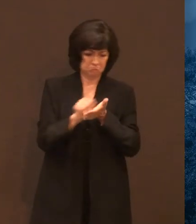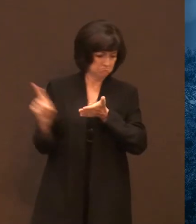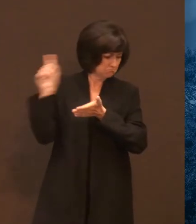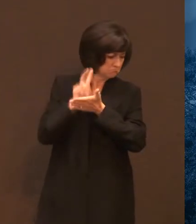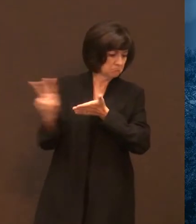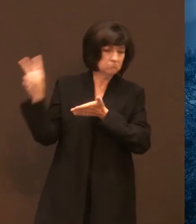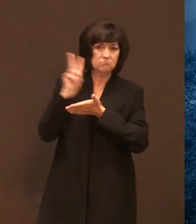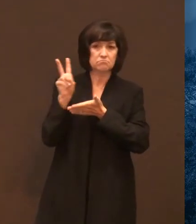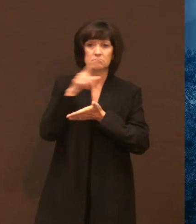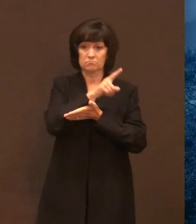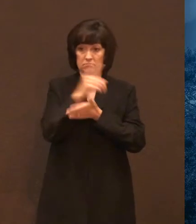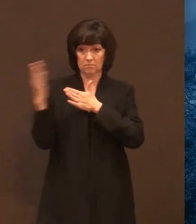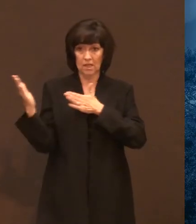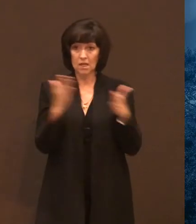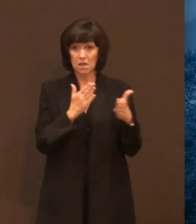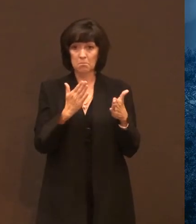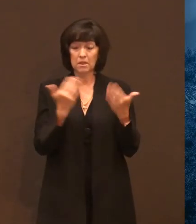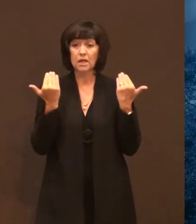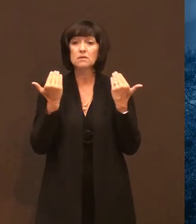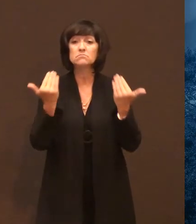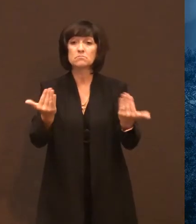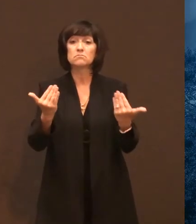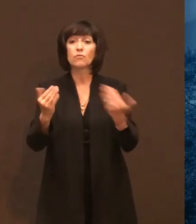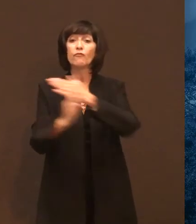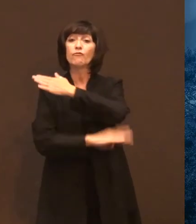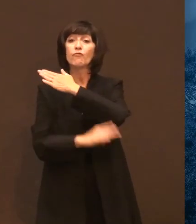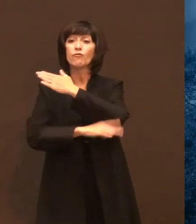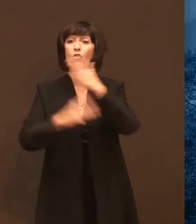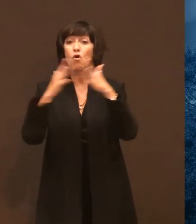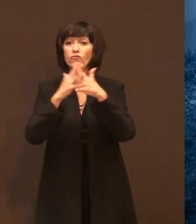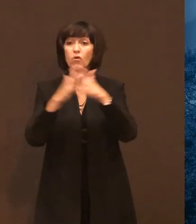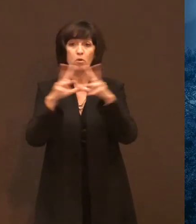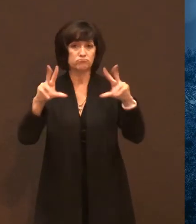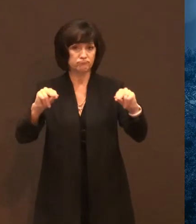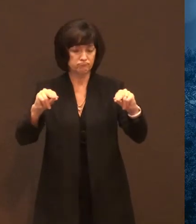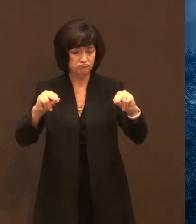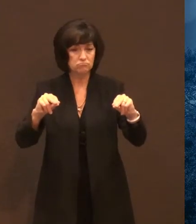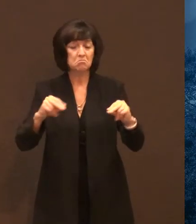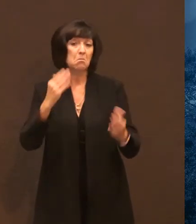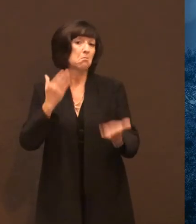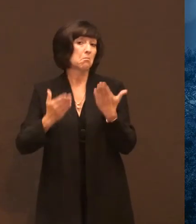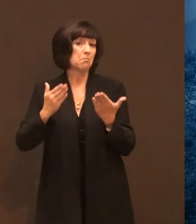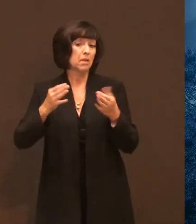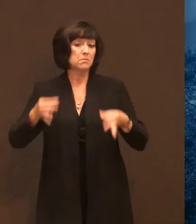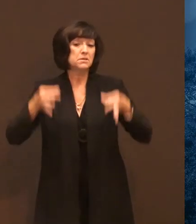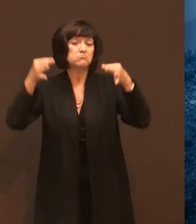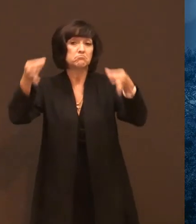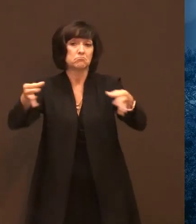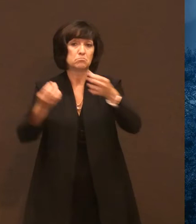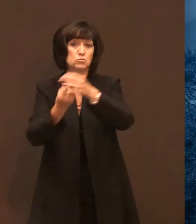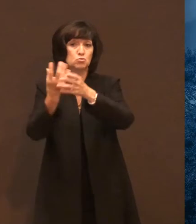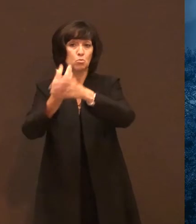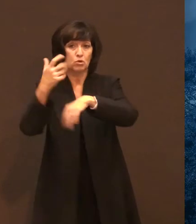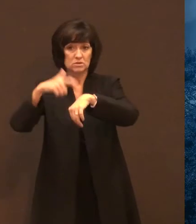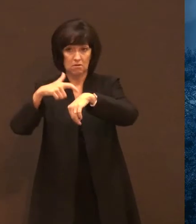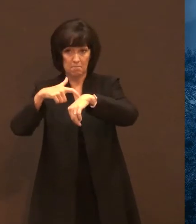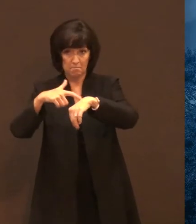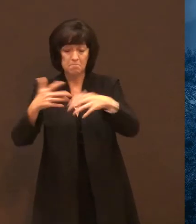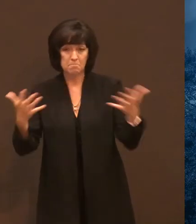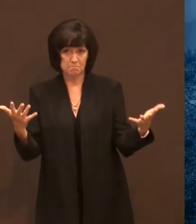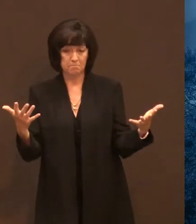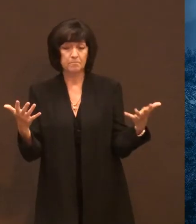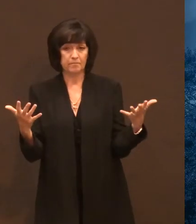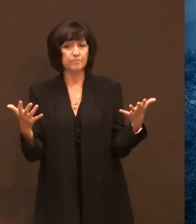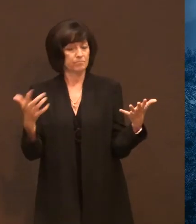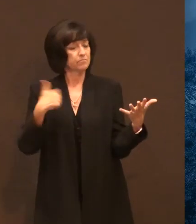fall football, maybe in the spring. And so we'll look at that question. I think we'll make